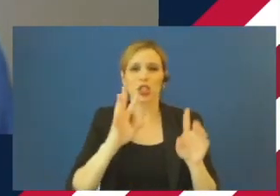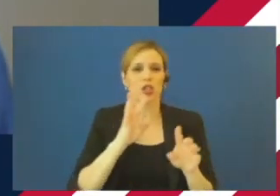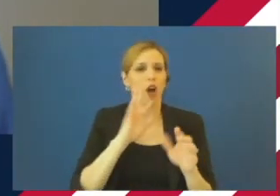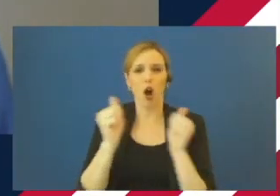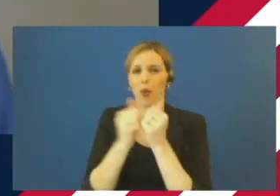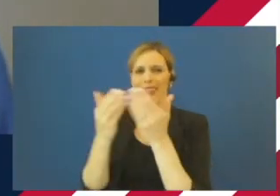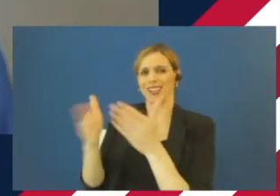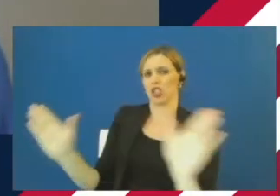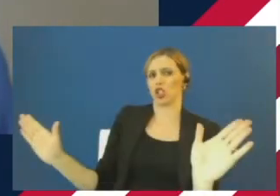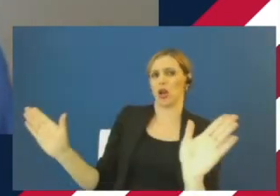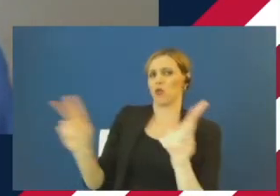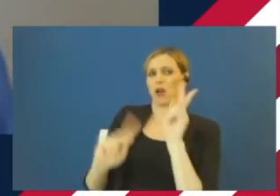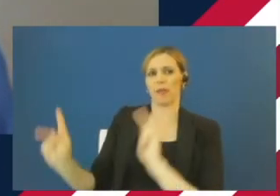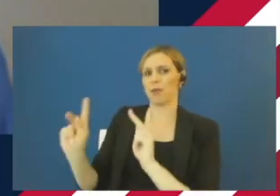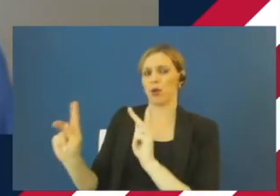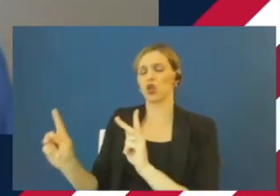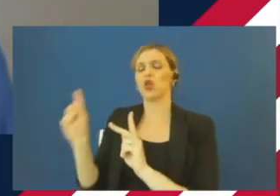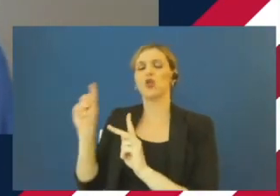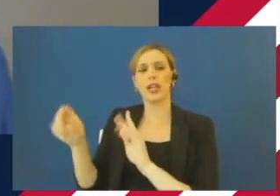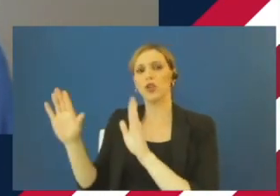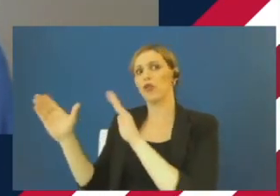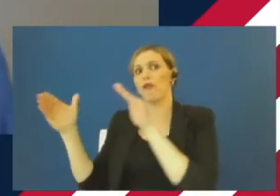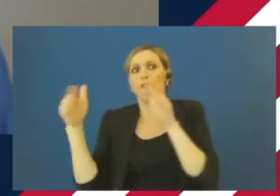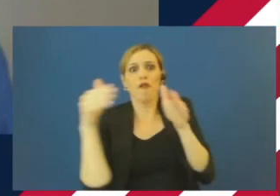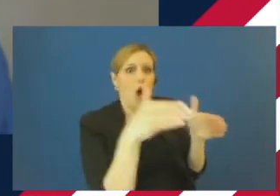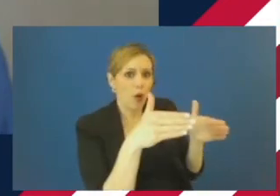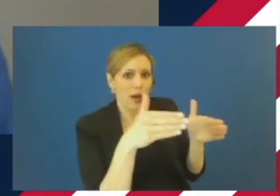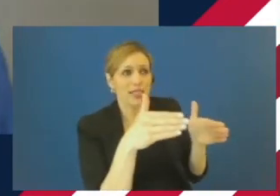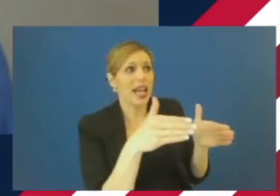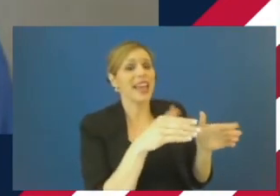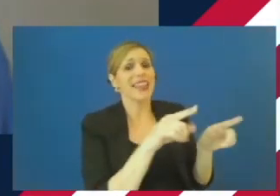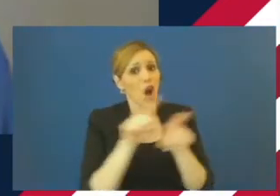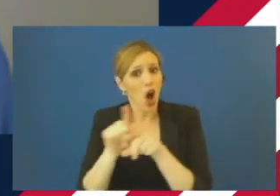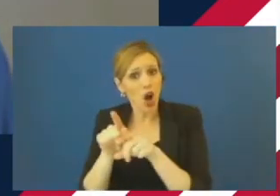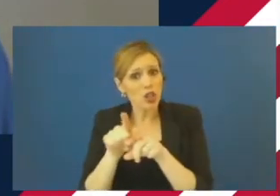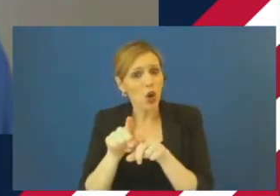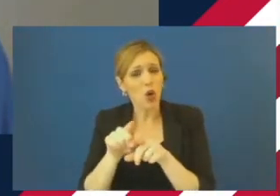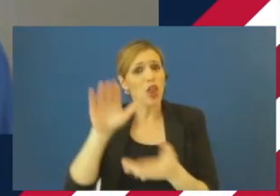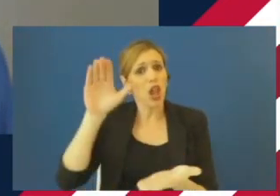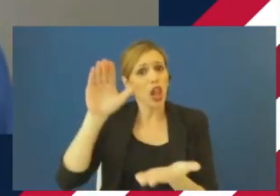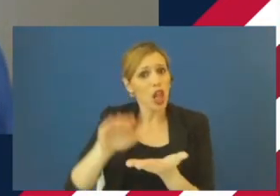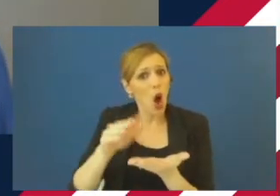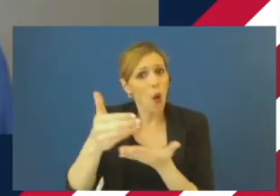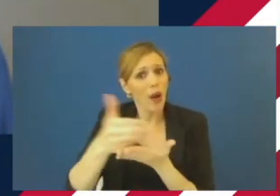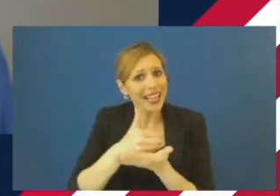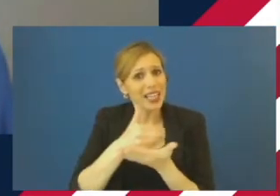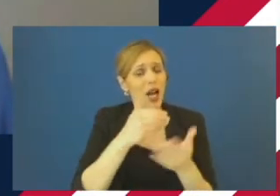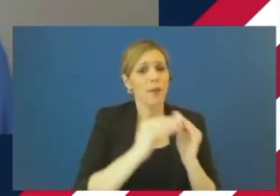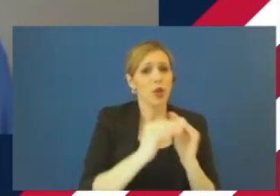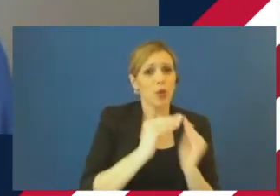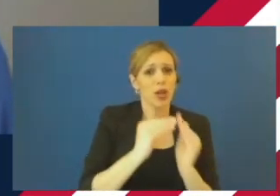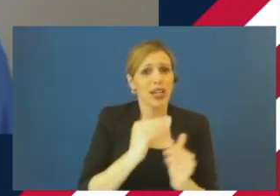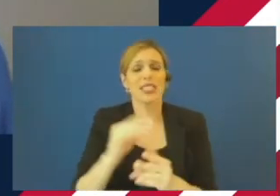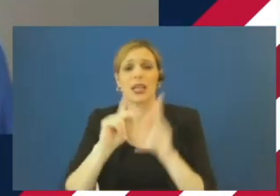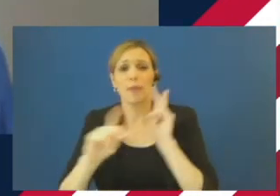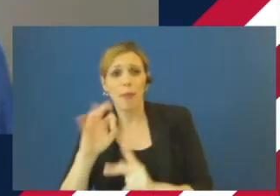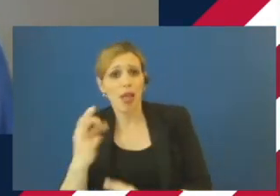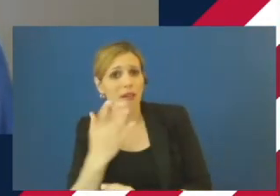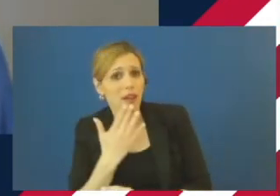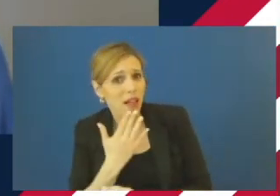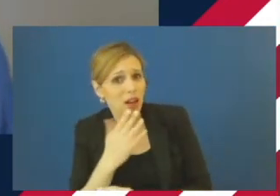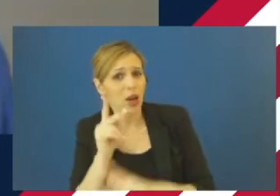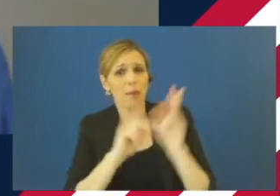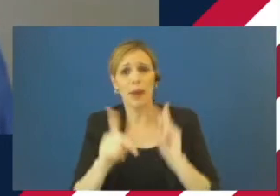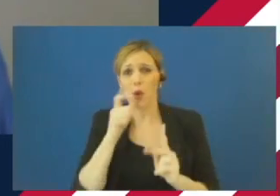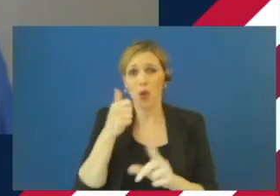the EJ, the communities of color, the low-income communities who are dying of cancer, of asthma, and they need